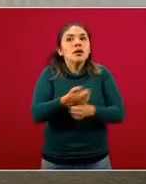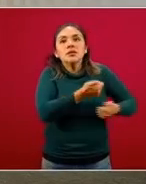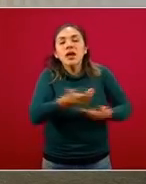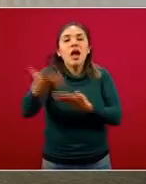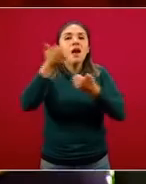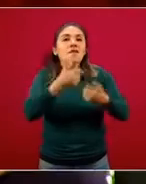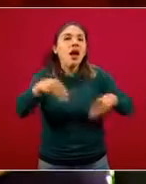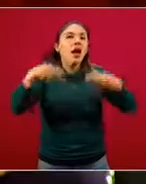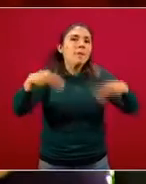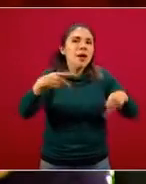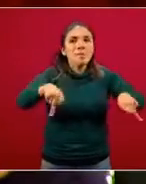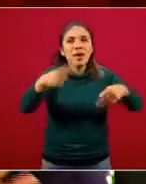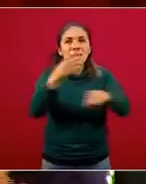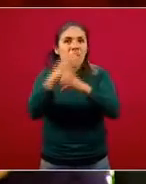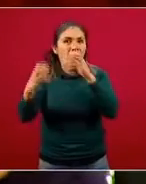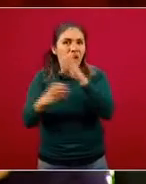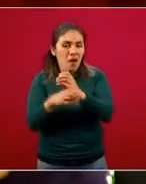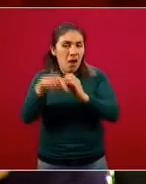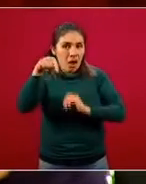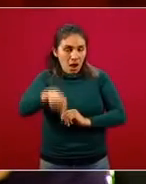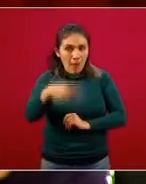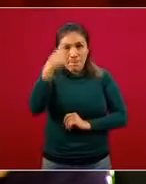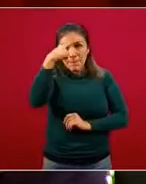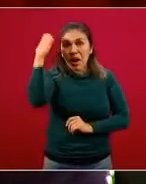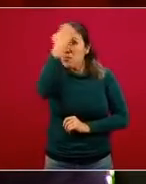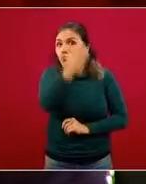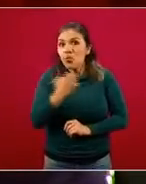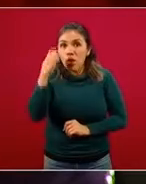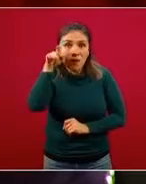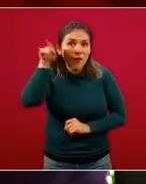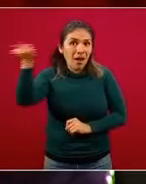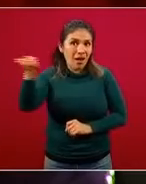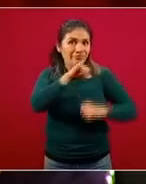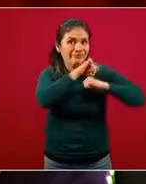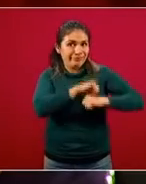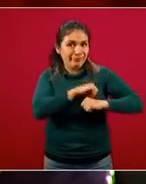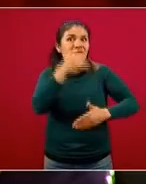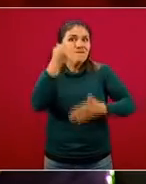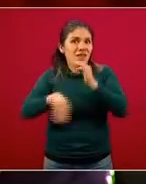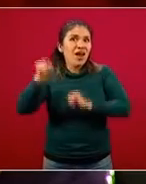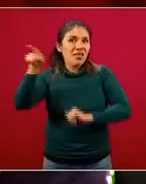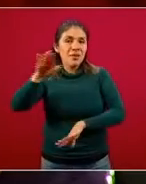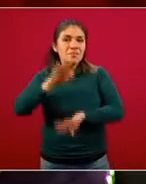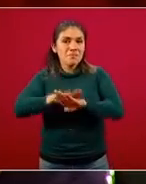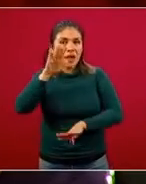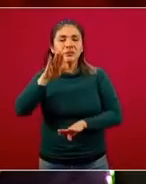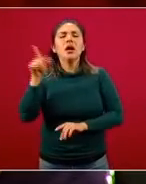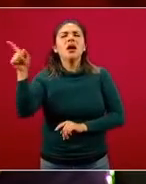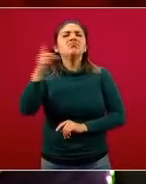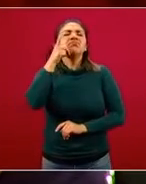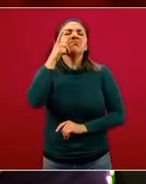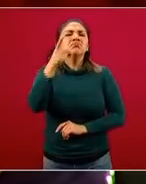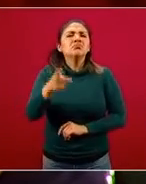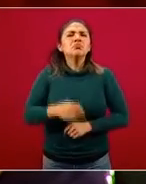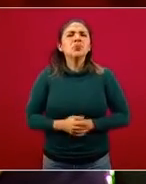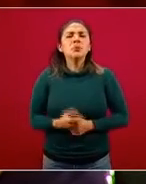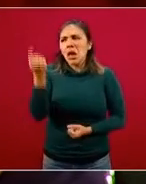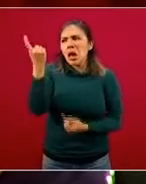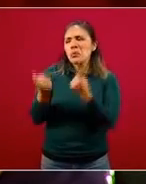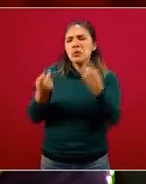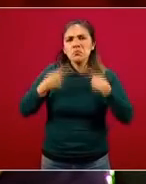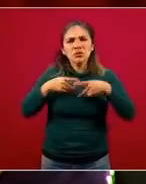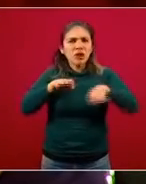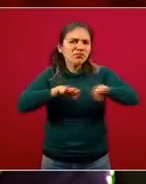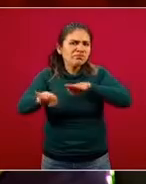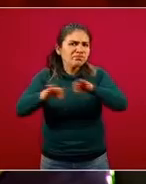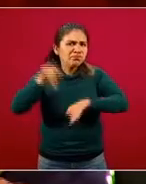special emphasis on SEDA because of how they supply the whole Valley of Mexico? Because I think we need some